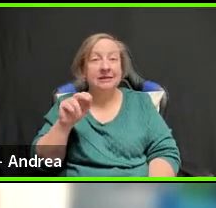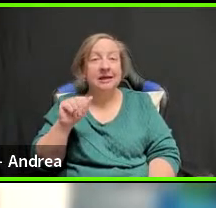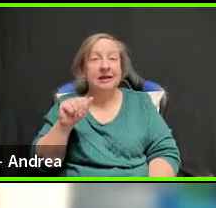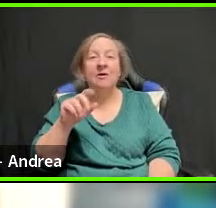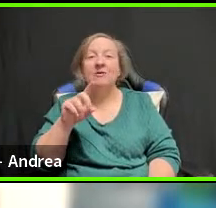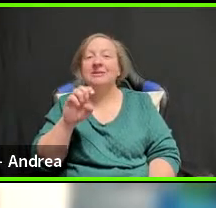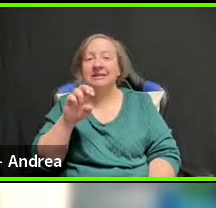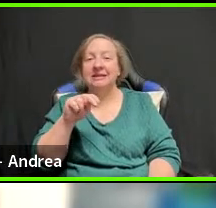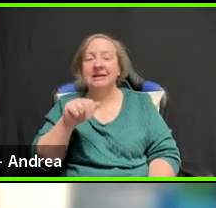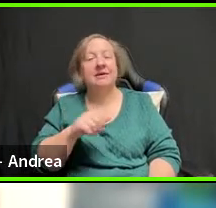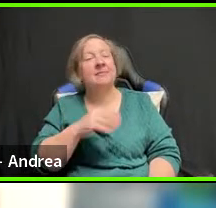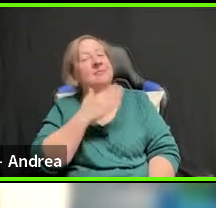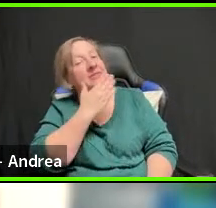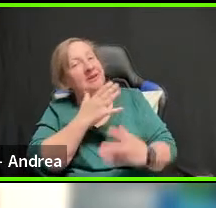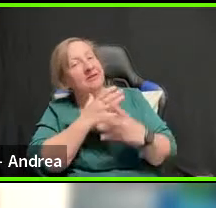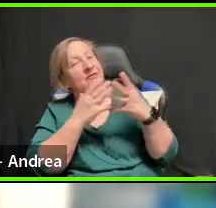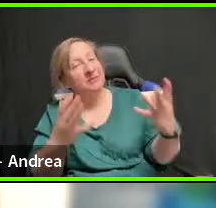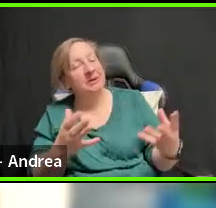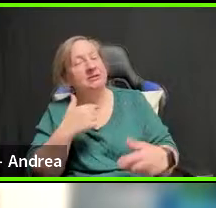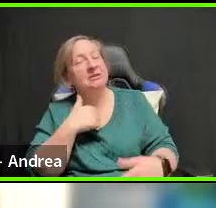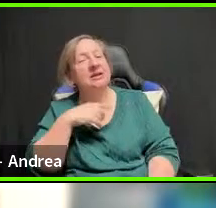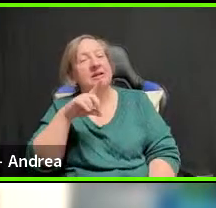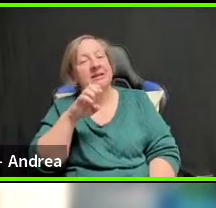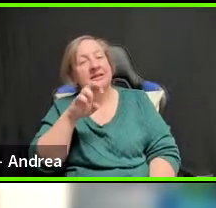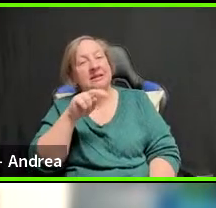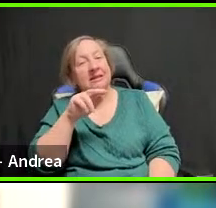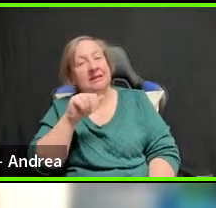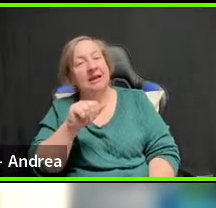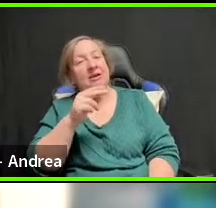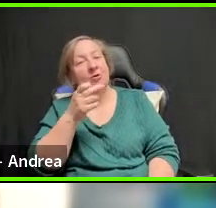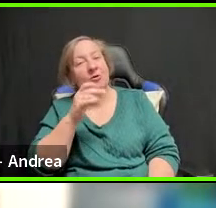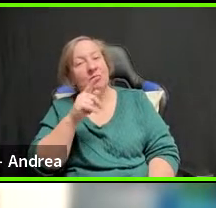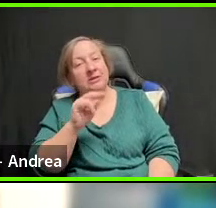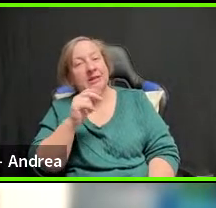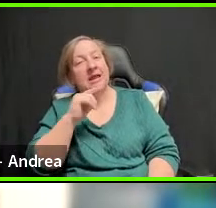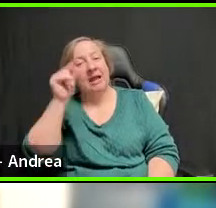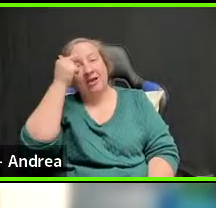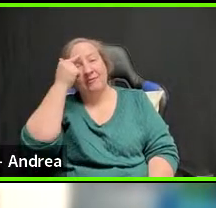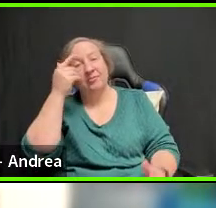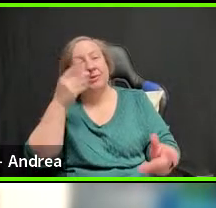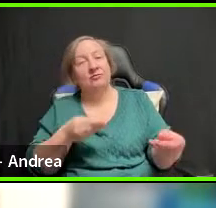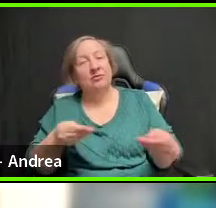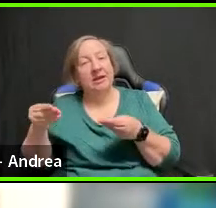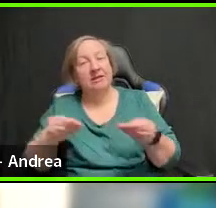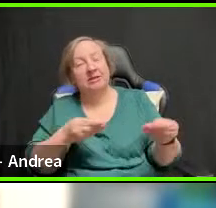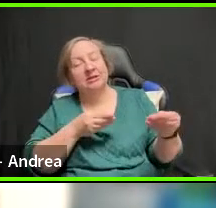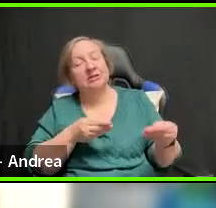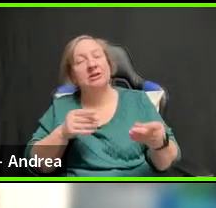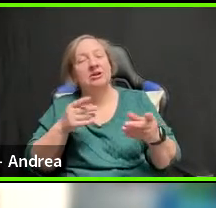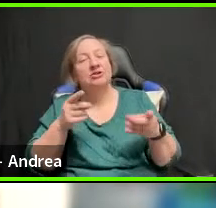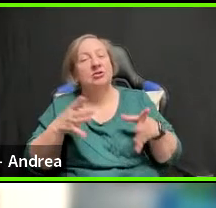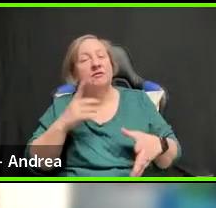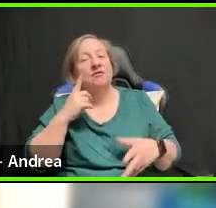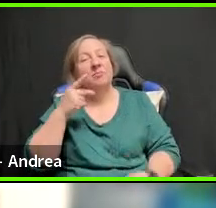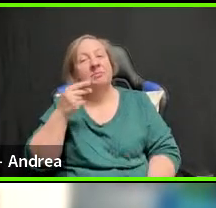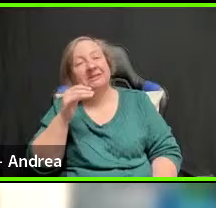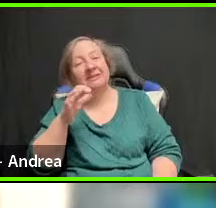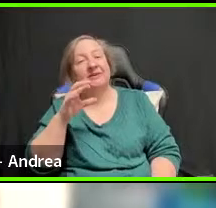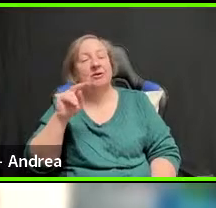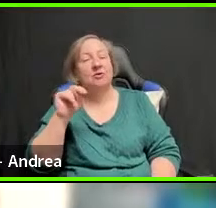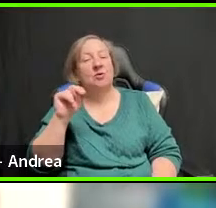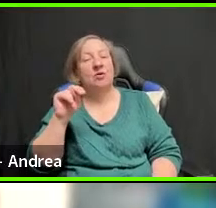Thank you very much. My name is Dina Horton. I'm the Government Relations Director for the Pacific Northwest Waterways